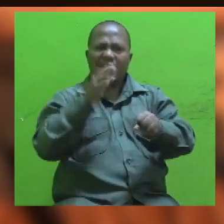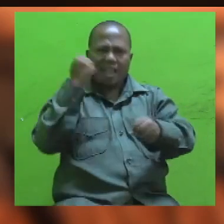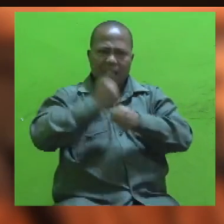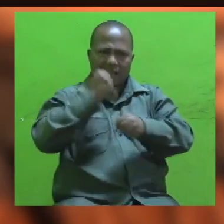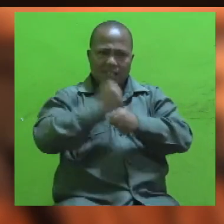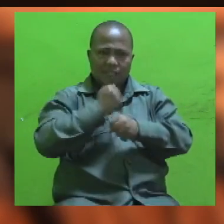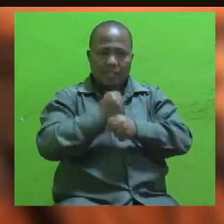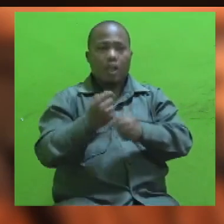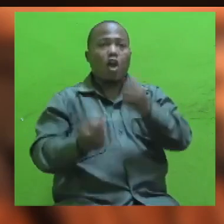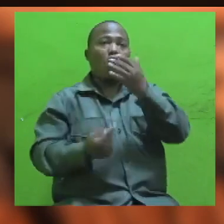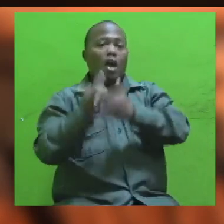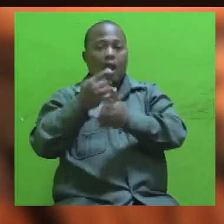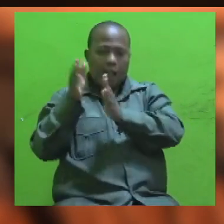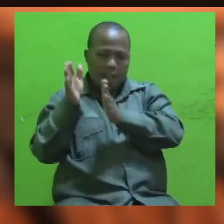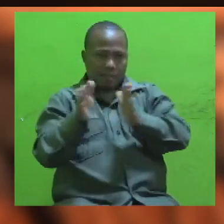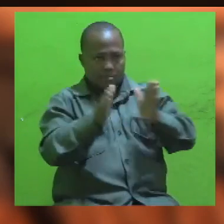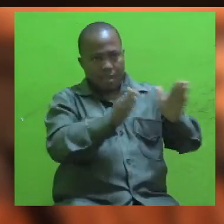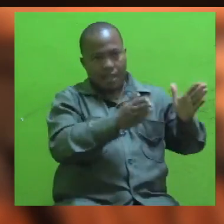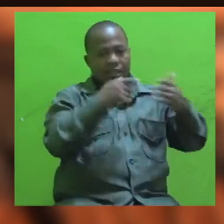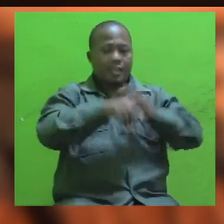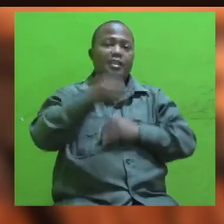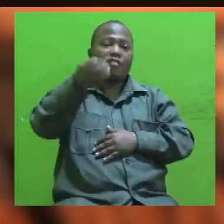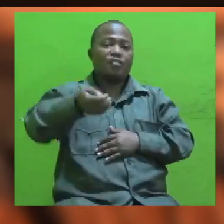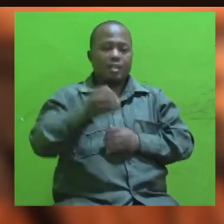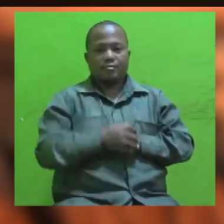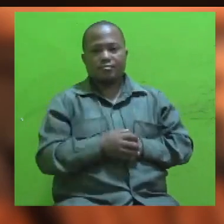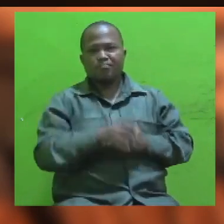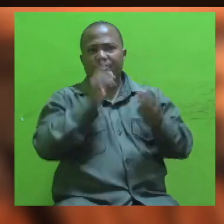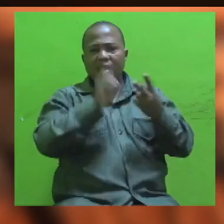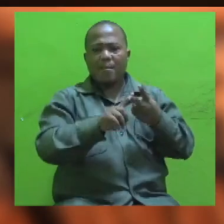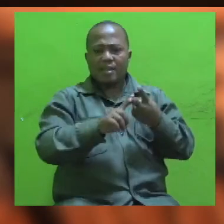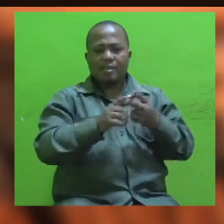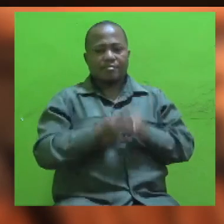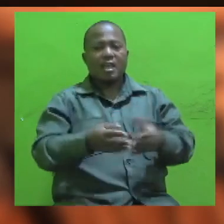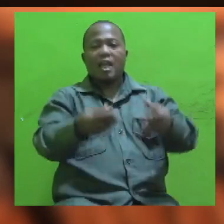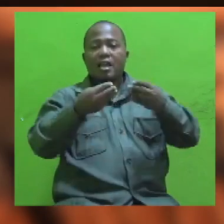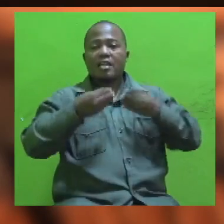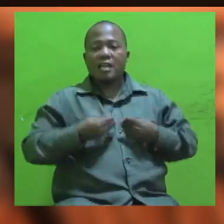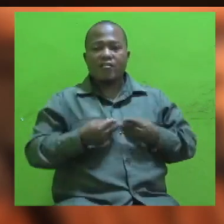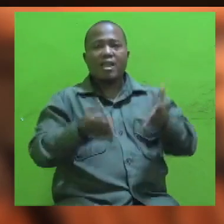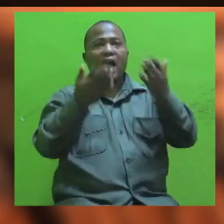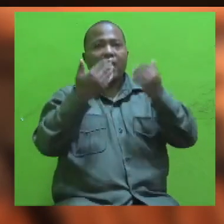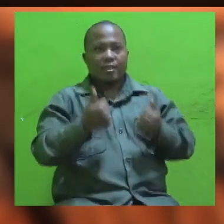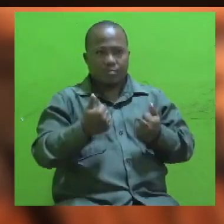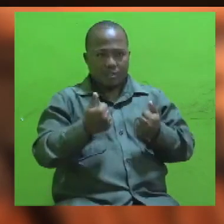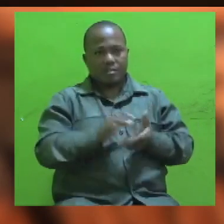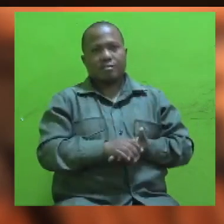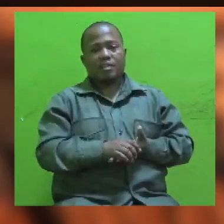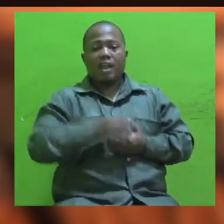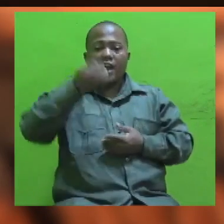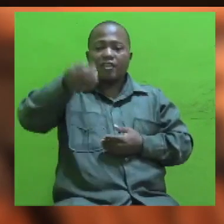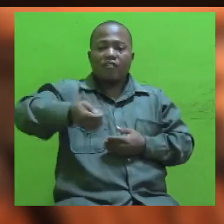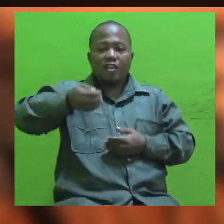though it is planned under this organization. Another one, giving assistance and advising the village on